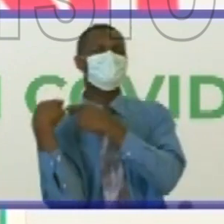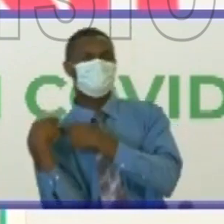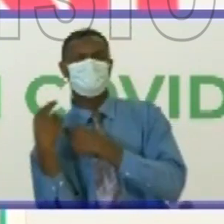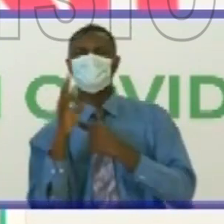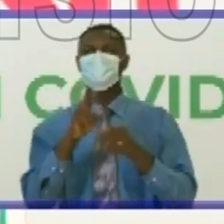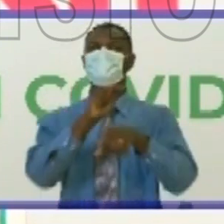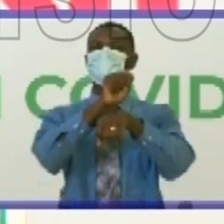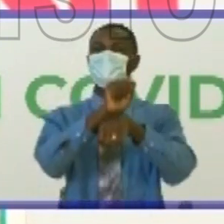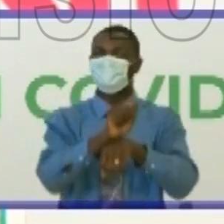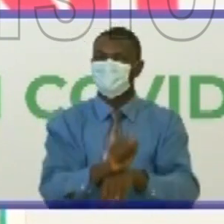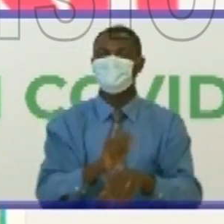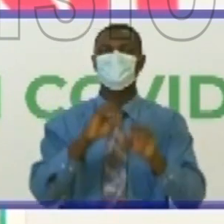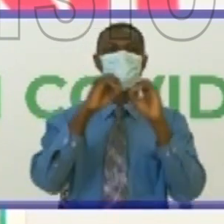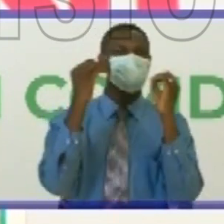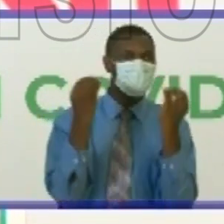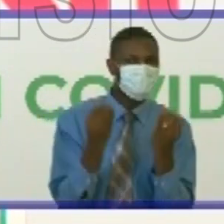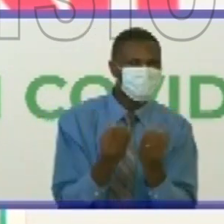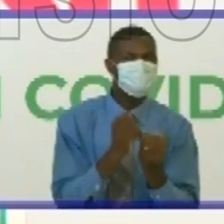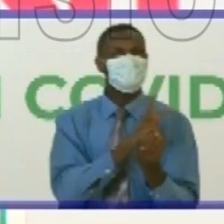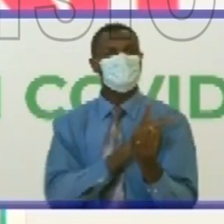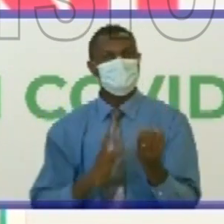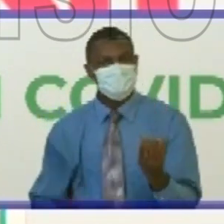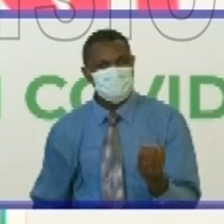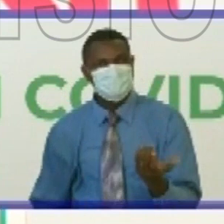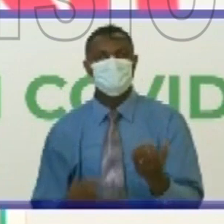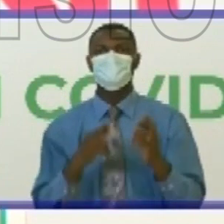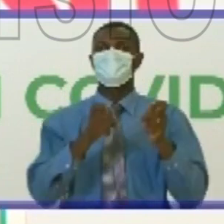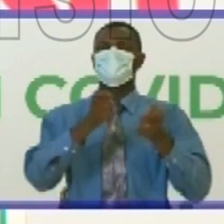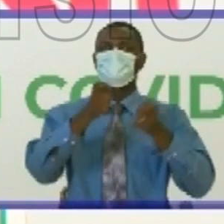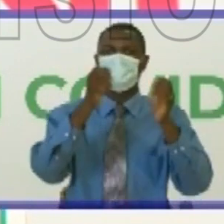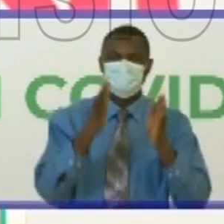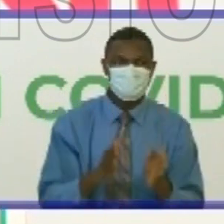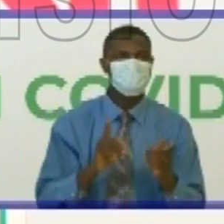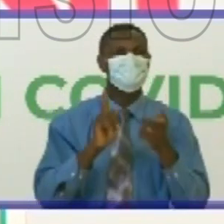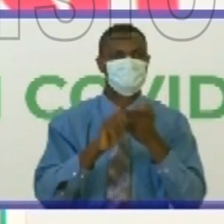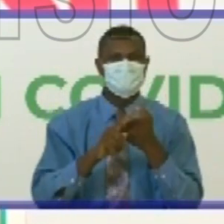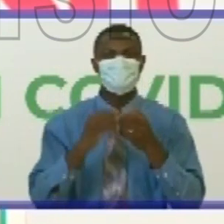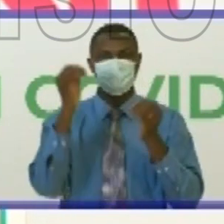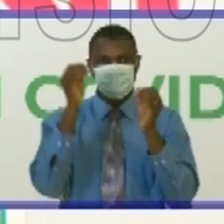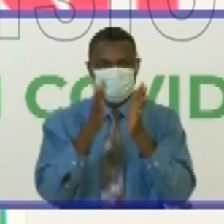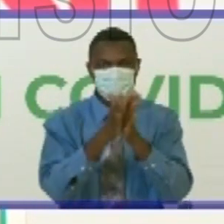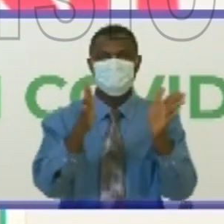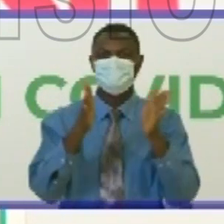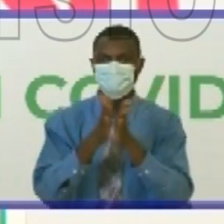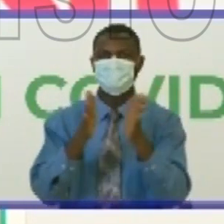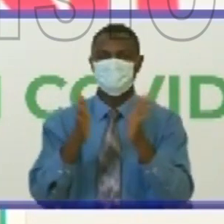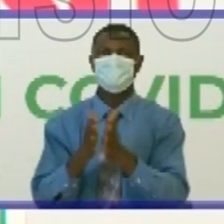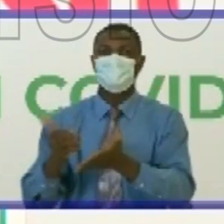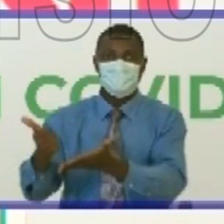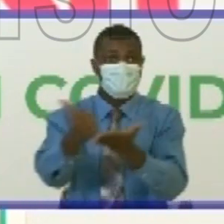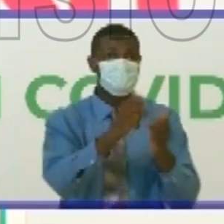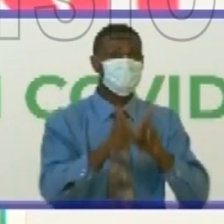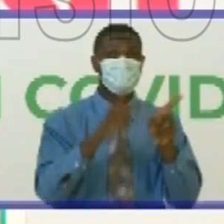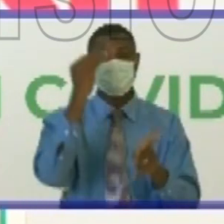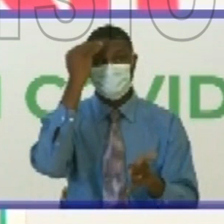in dealing with the COVID pandemic, in particular changing the messenger, not necessarily changing the message itself, because I